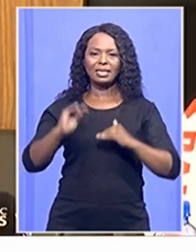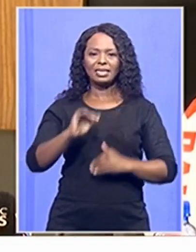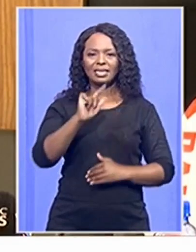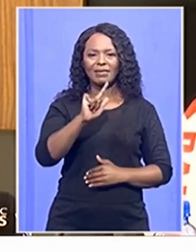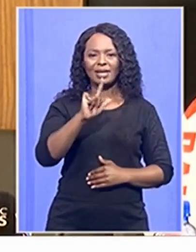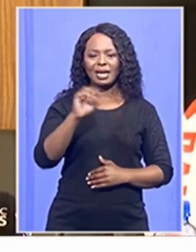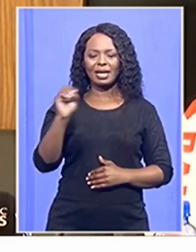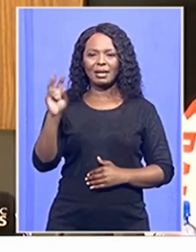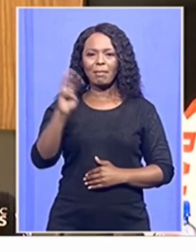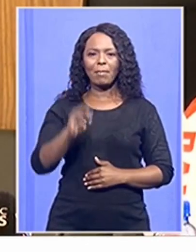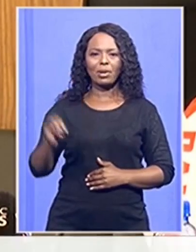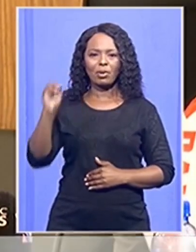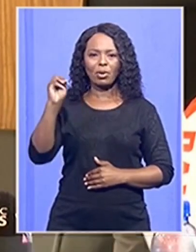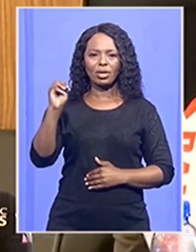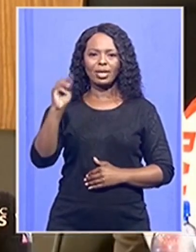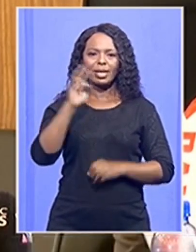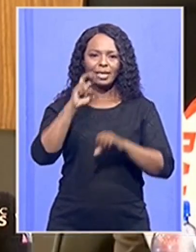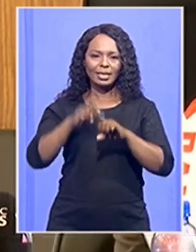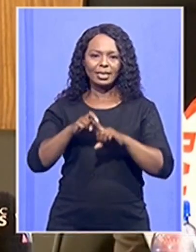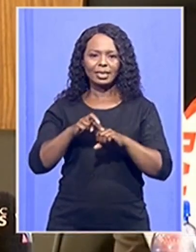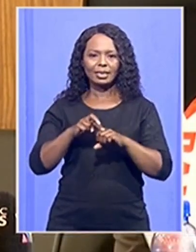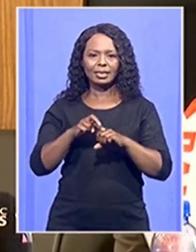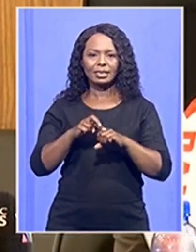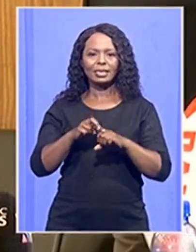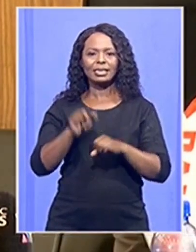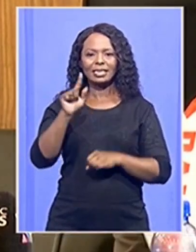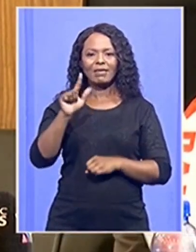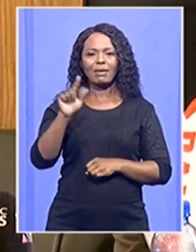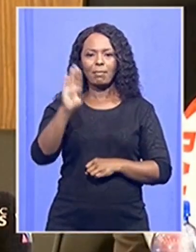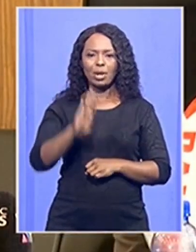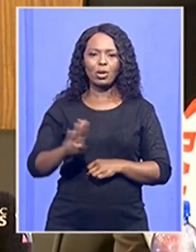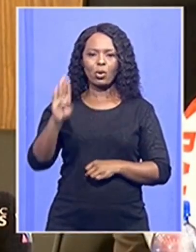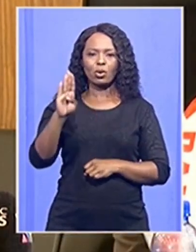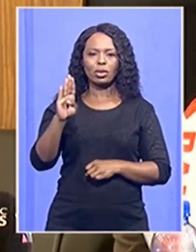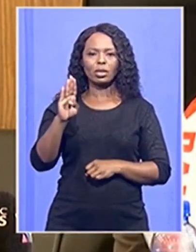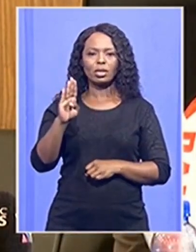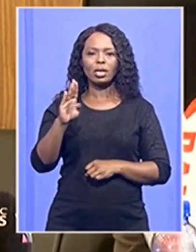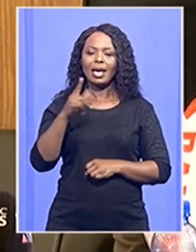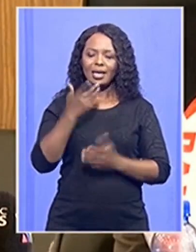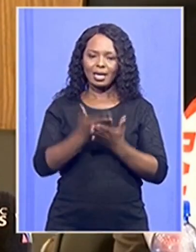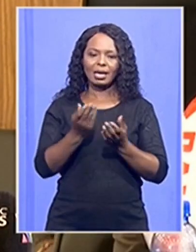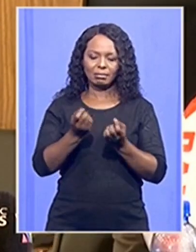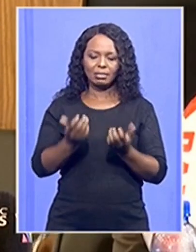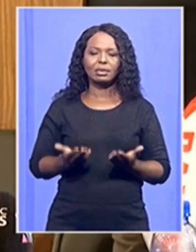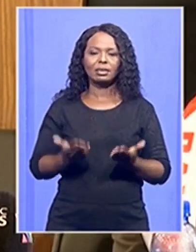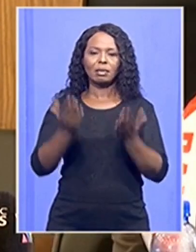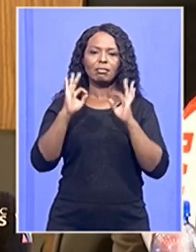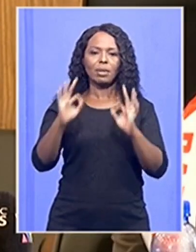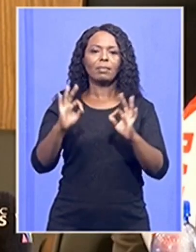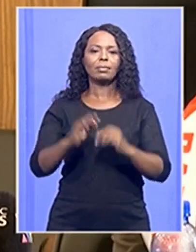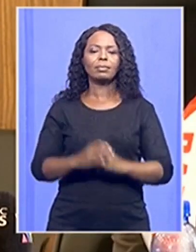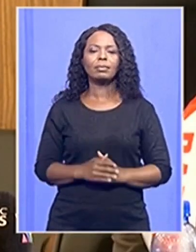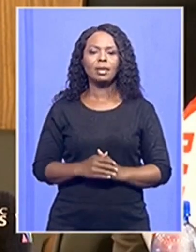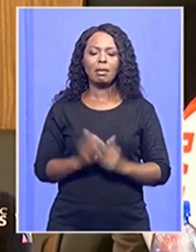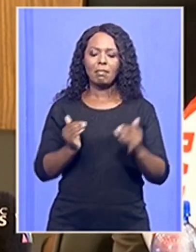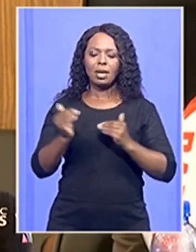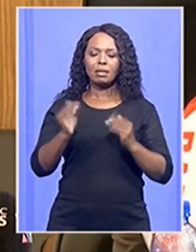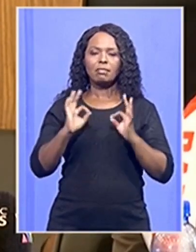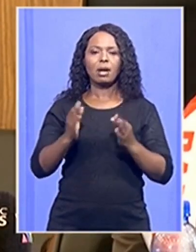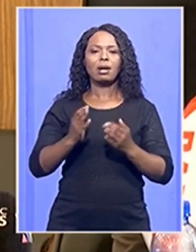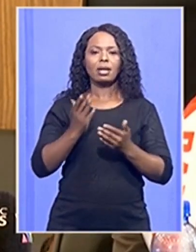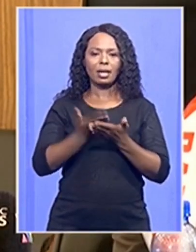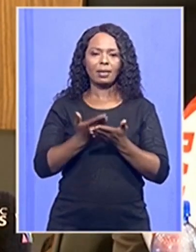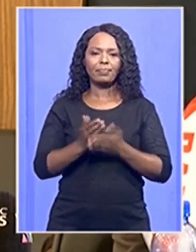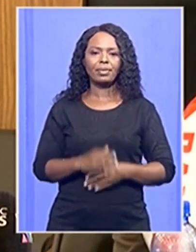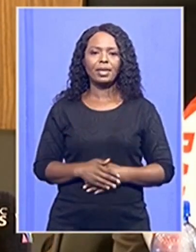700 million when it's supposed to have a bank balance of 7 billion to meet its obligation. And we say on the basis of that,